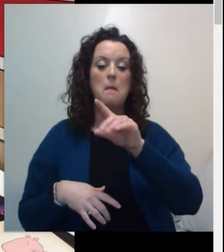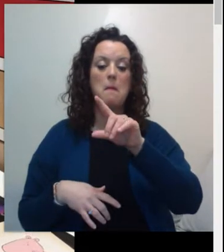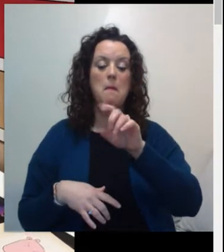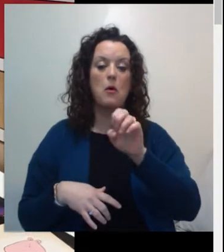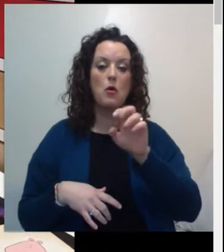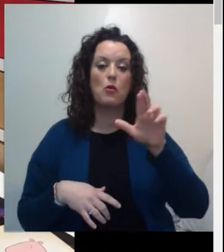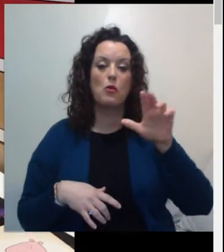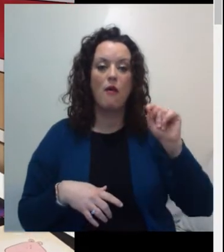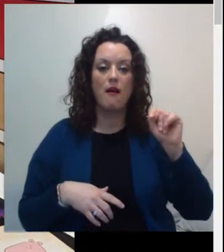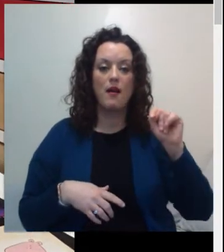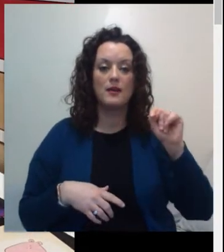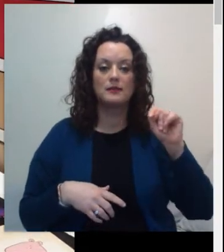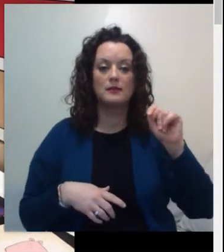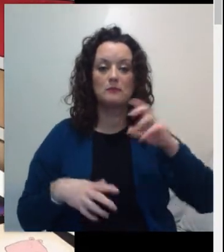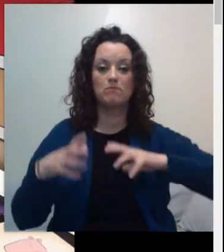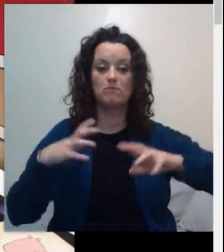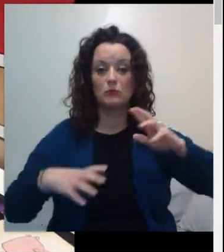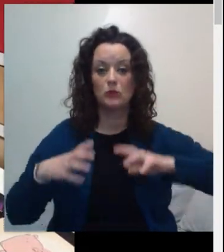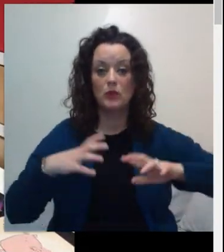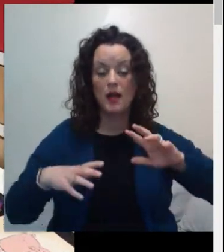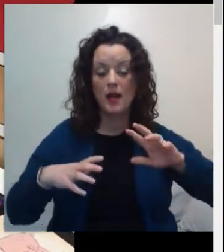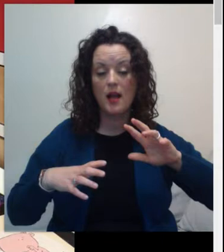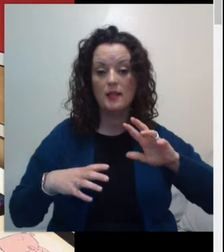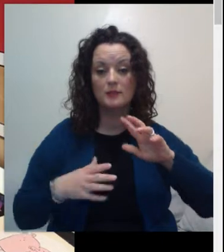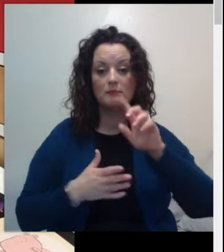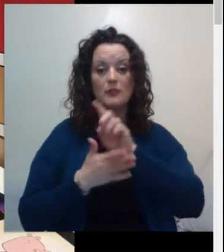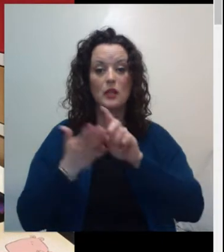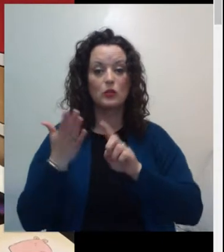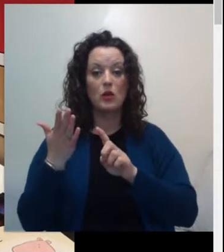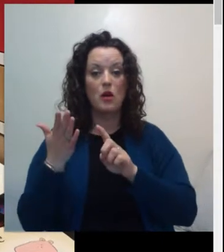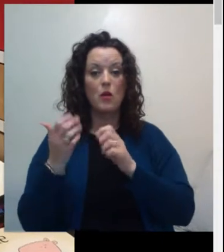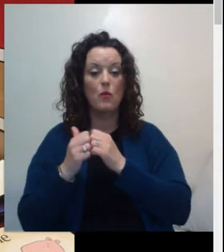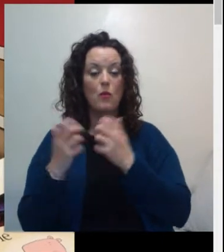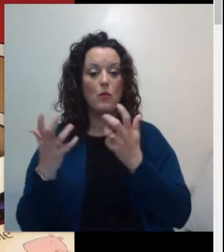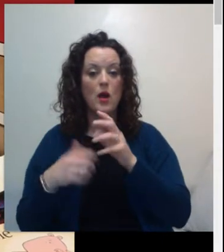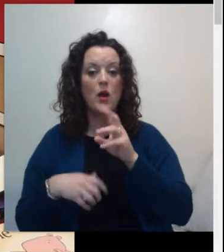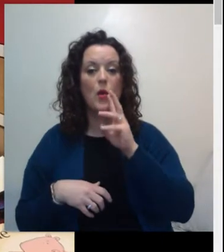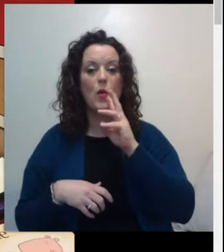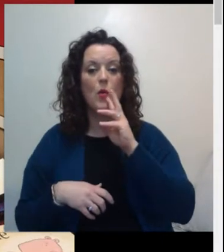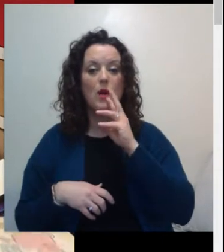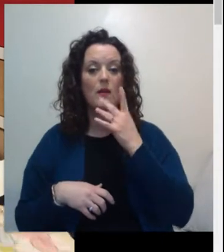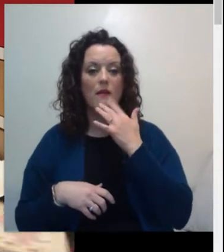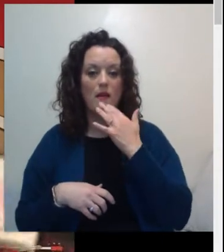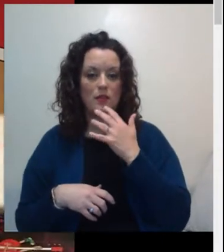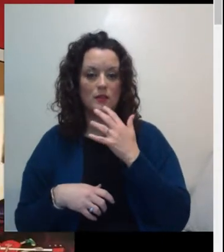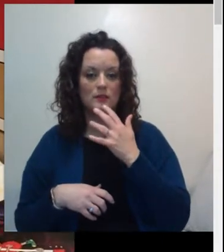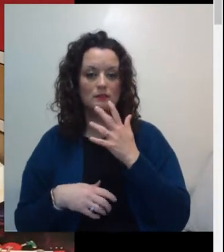was drawn in watercolors by hand. Look at that.